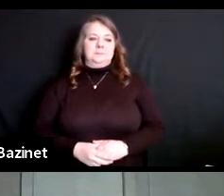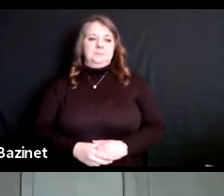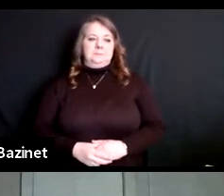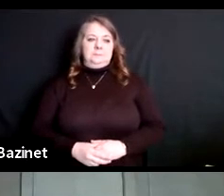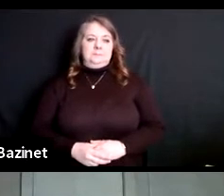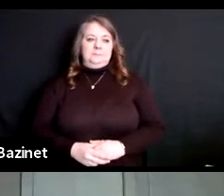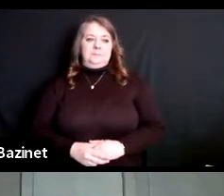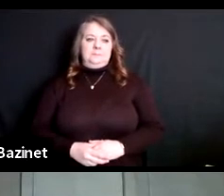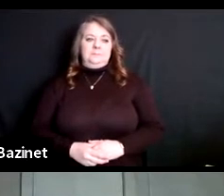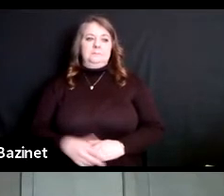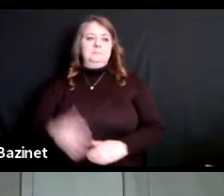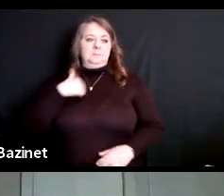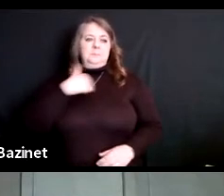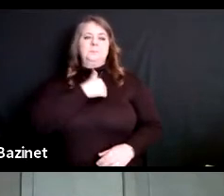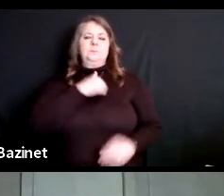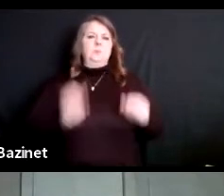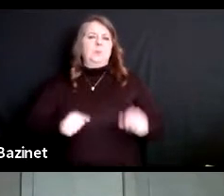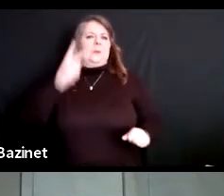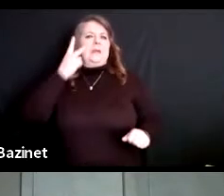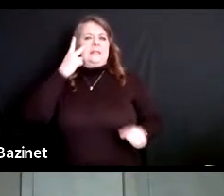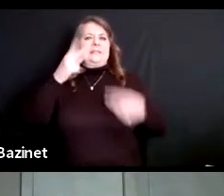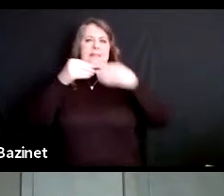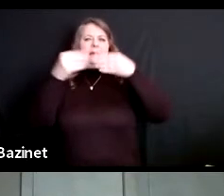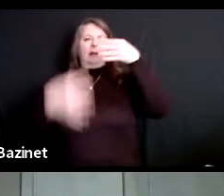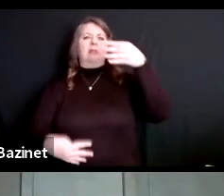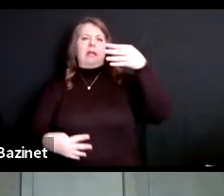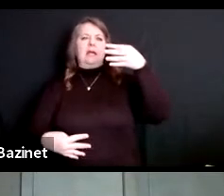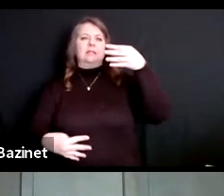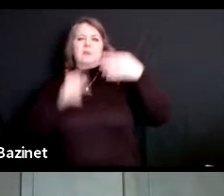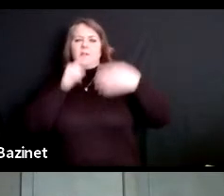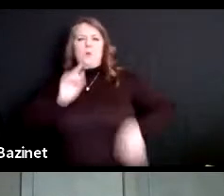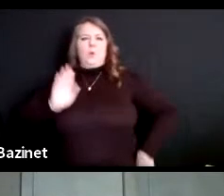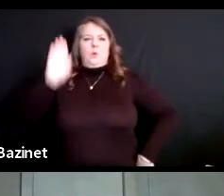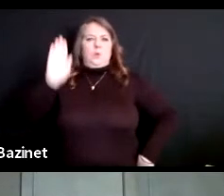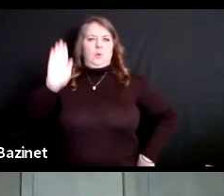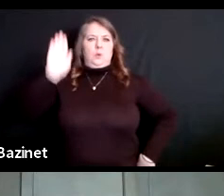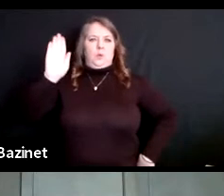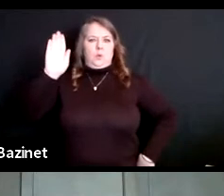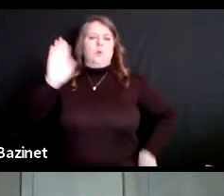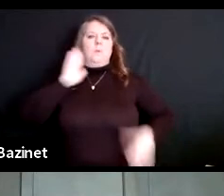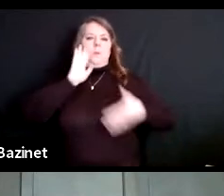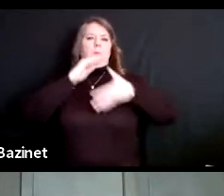And then we can see the list of people that have their hand raised on our side.